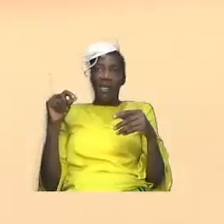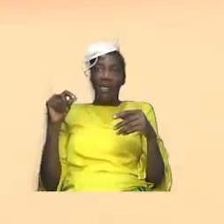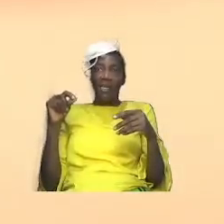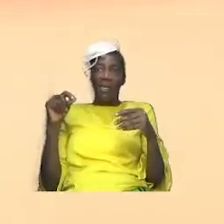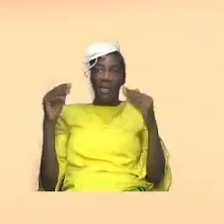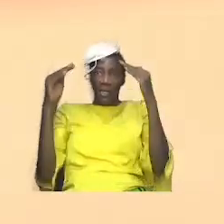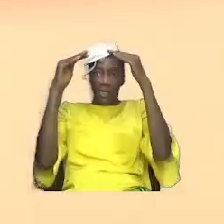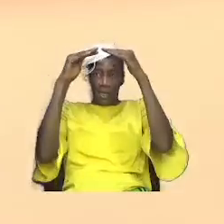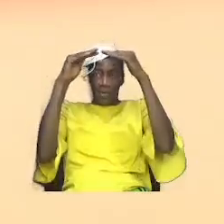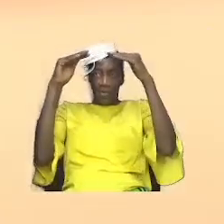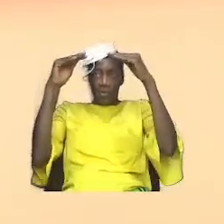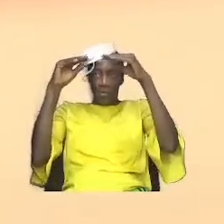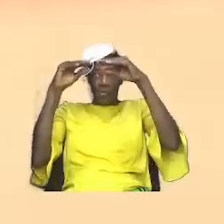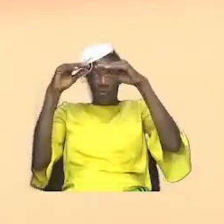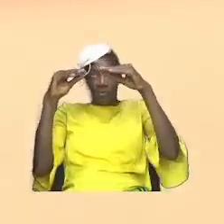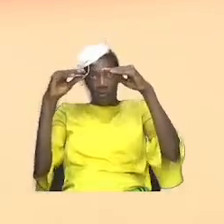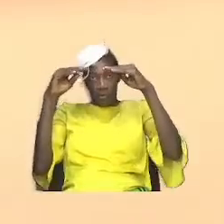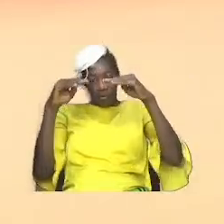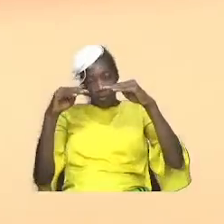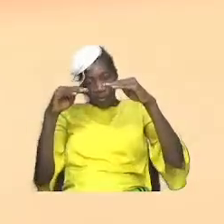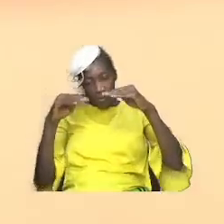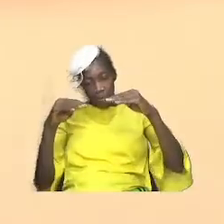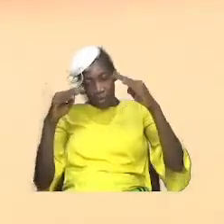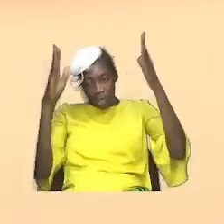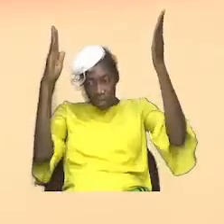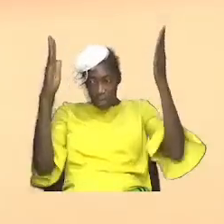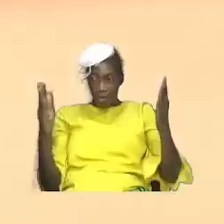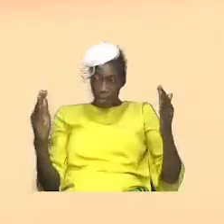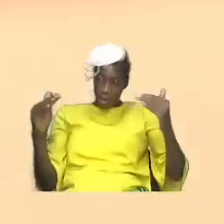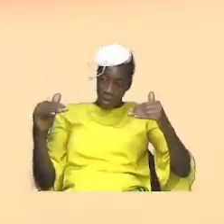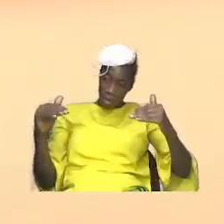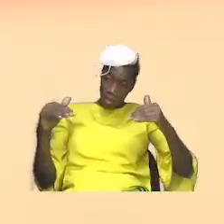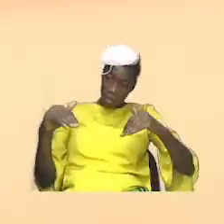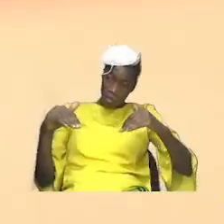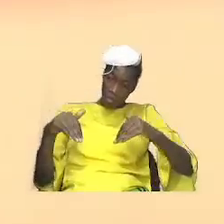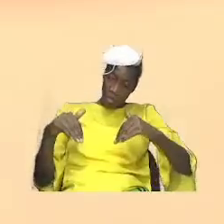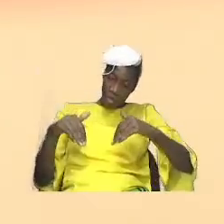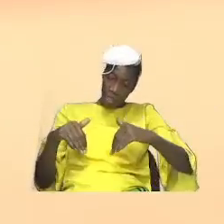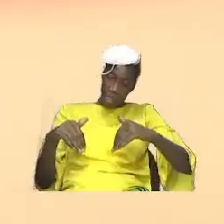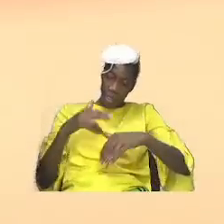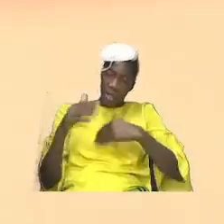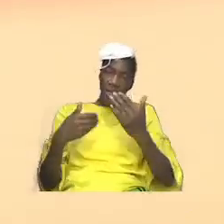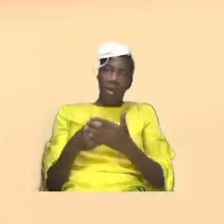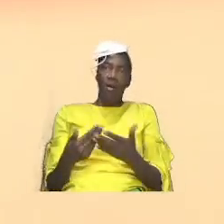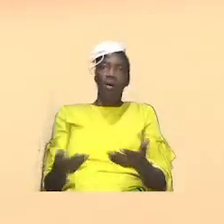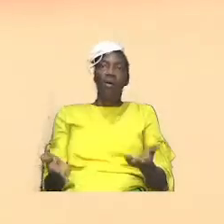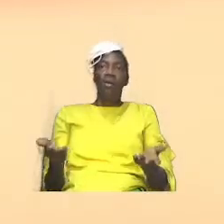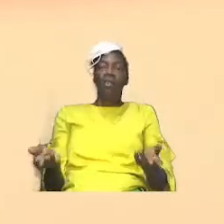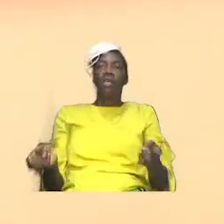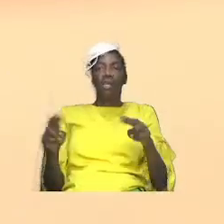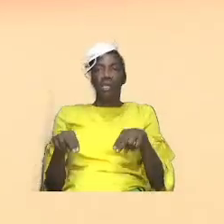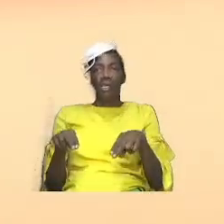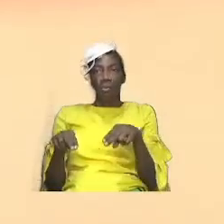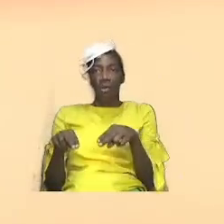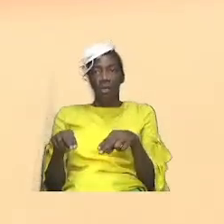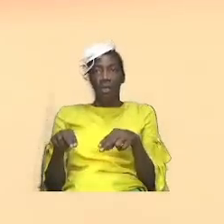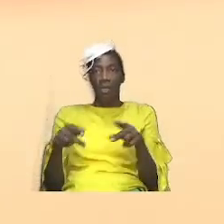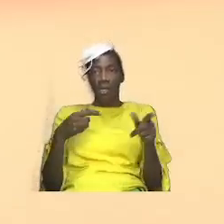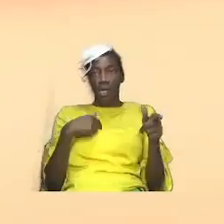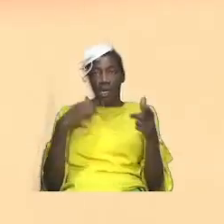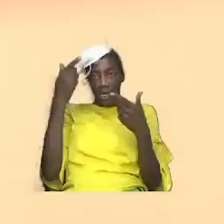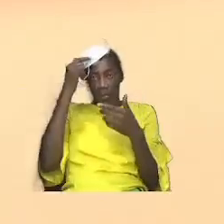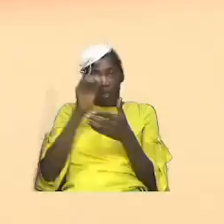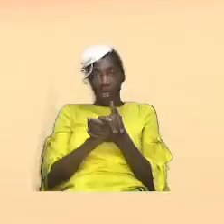the roof can cave in, the walls can give way, all kind of things can happen. I believe with all of my